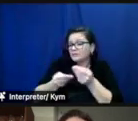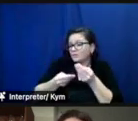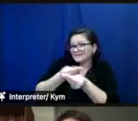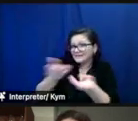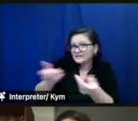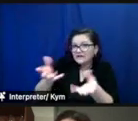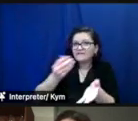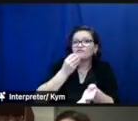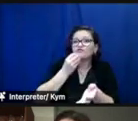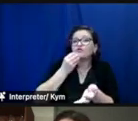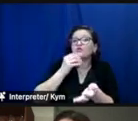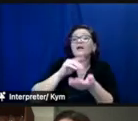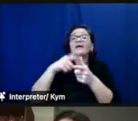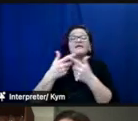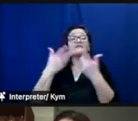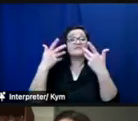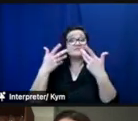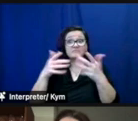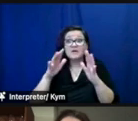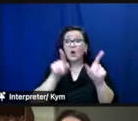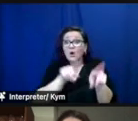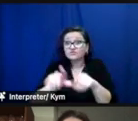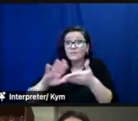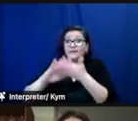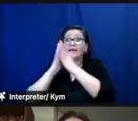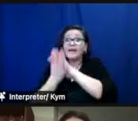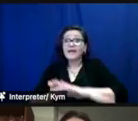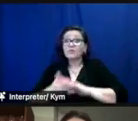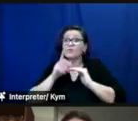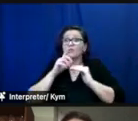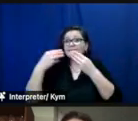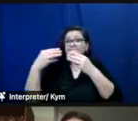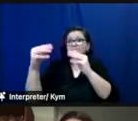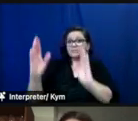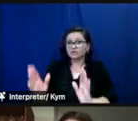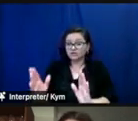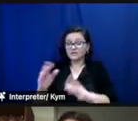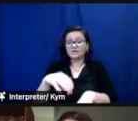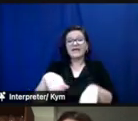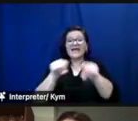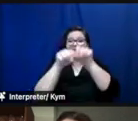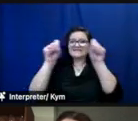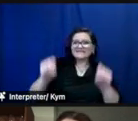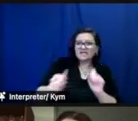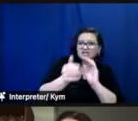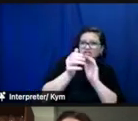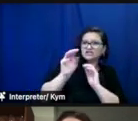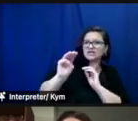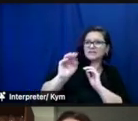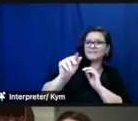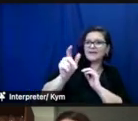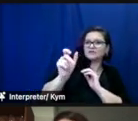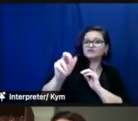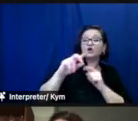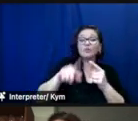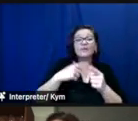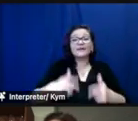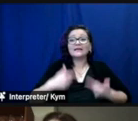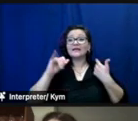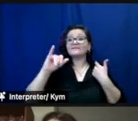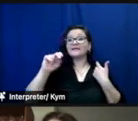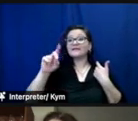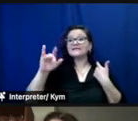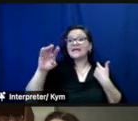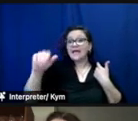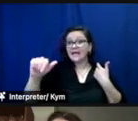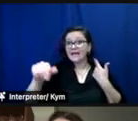successful merchant, and he became a station master. So he'd help people along the way when he lived in Indiana and then Cincinnati. And he